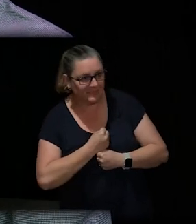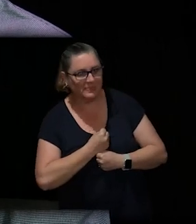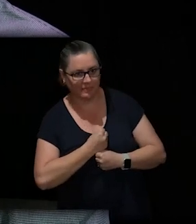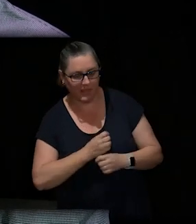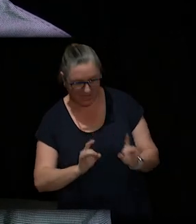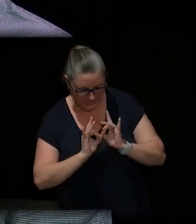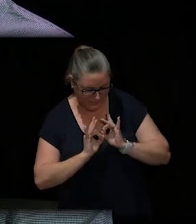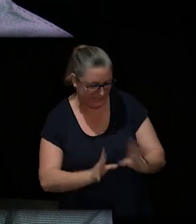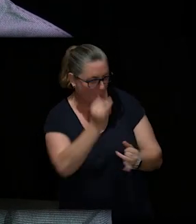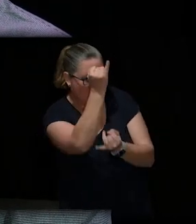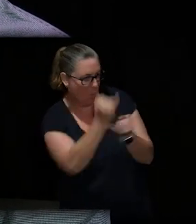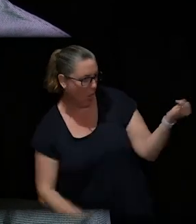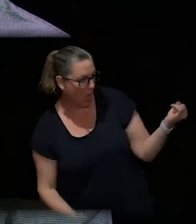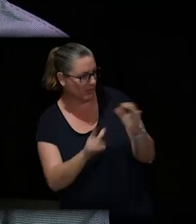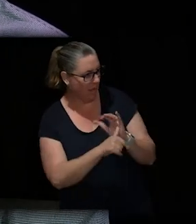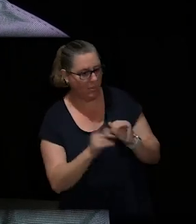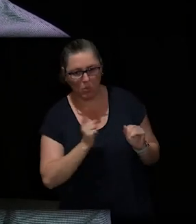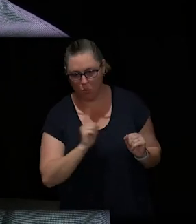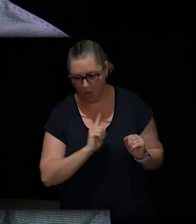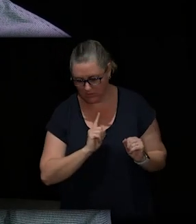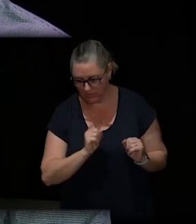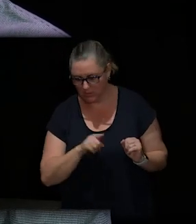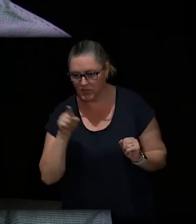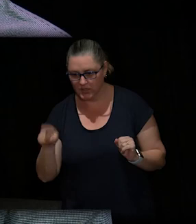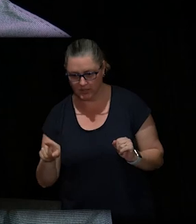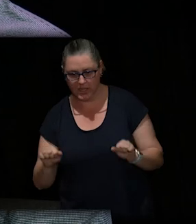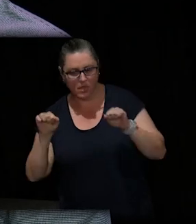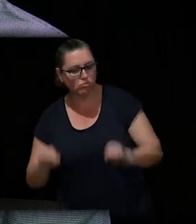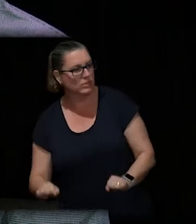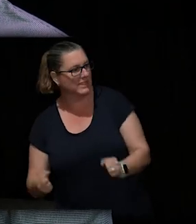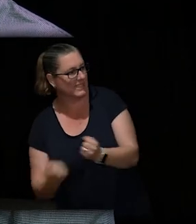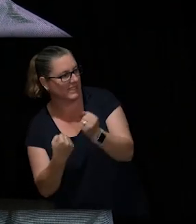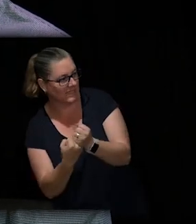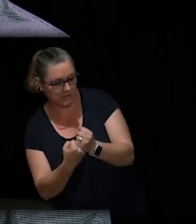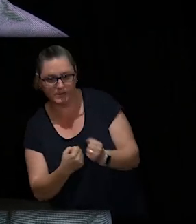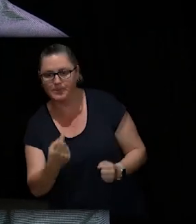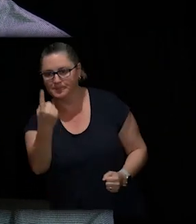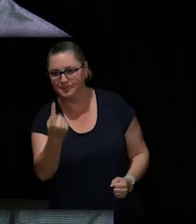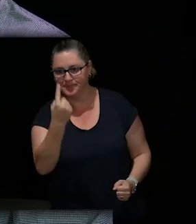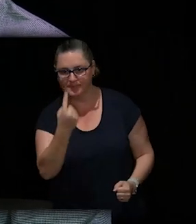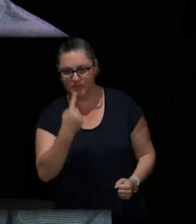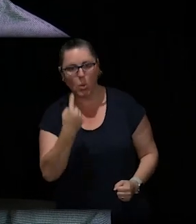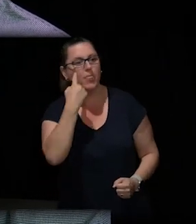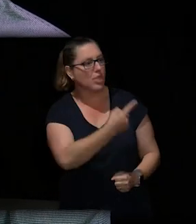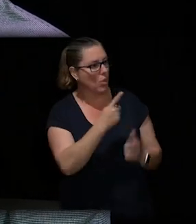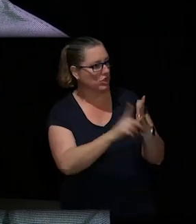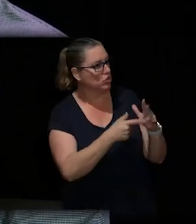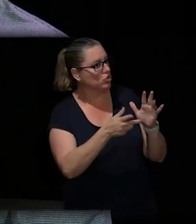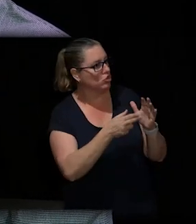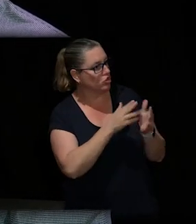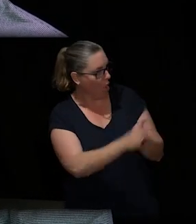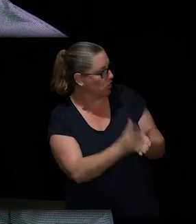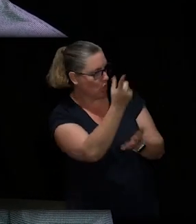time. And then the president's assistant walked in, expecting just to see Josh Earnest, the press secretary. But when